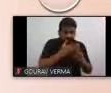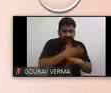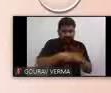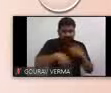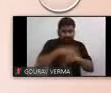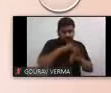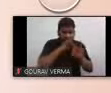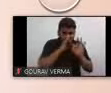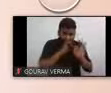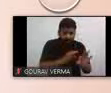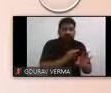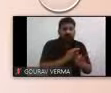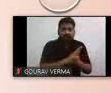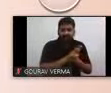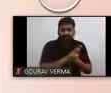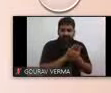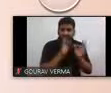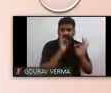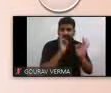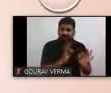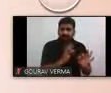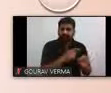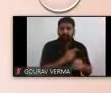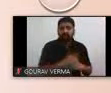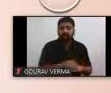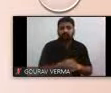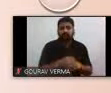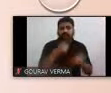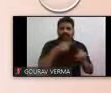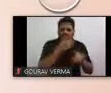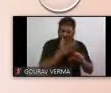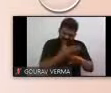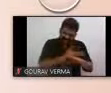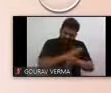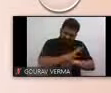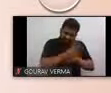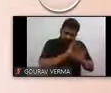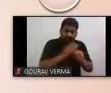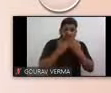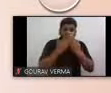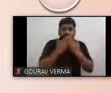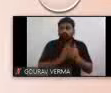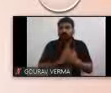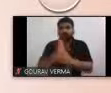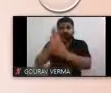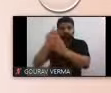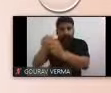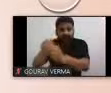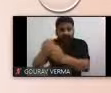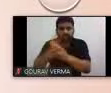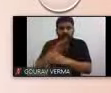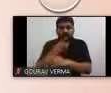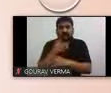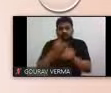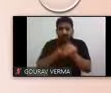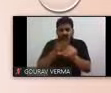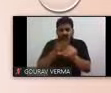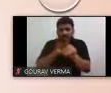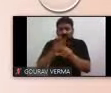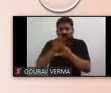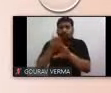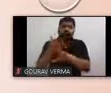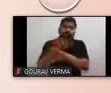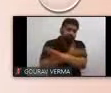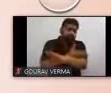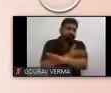he has to be prepared for that. We have to prepare him before in the first few years before he goes